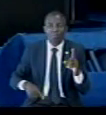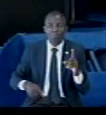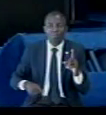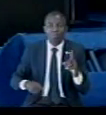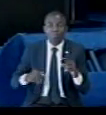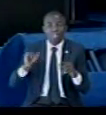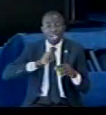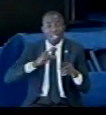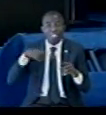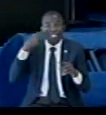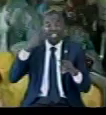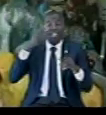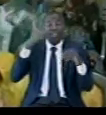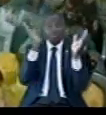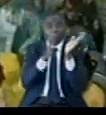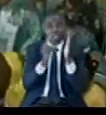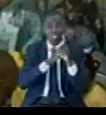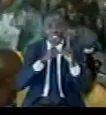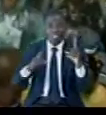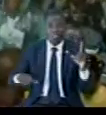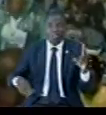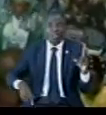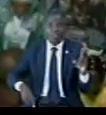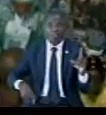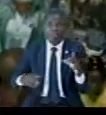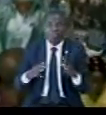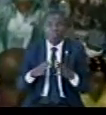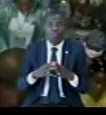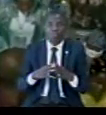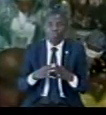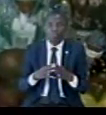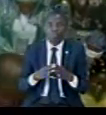I said, praise the Lord.